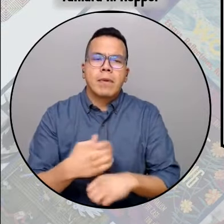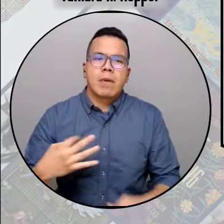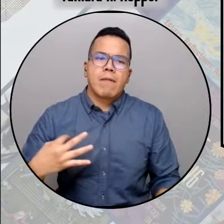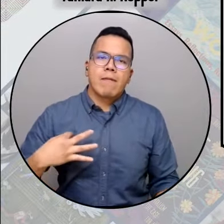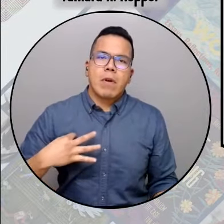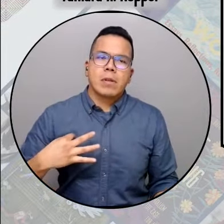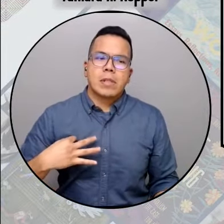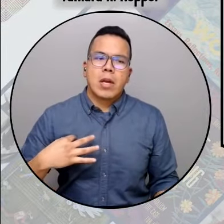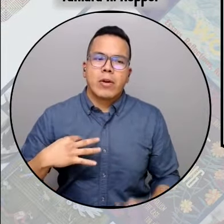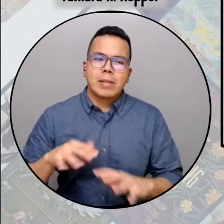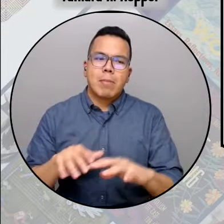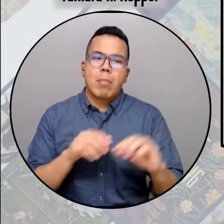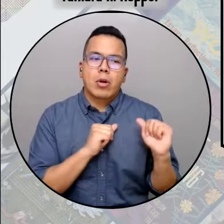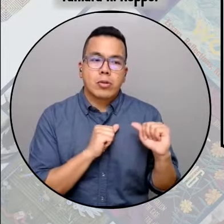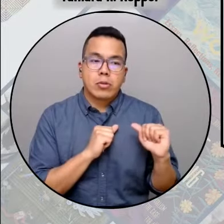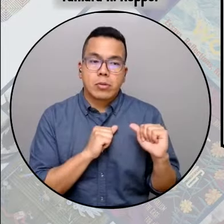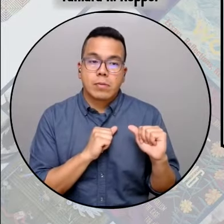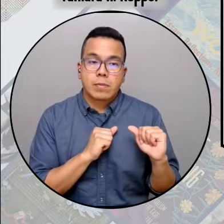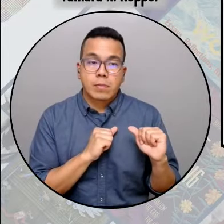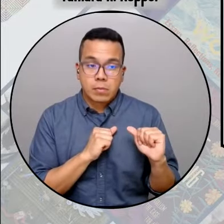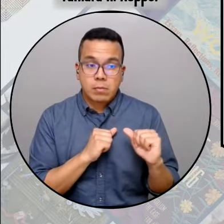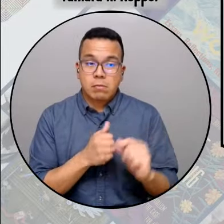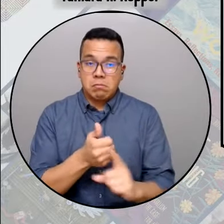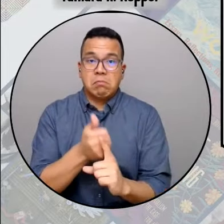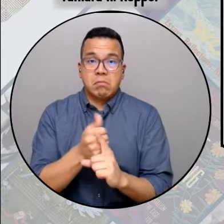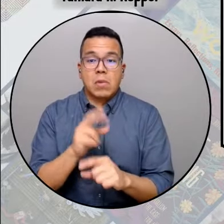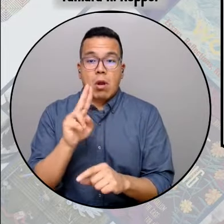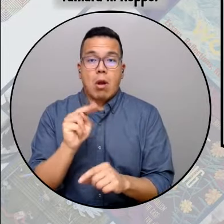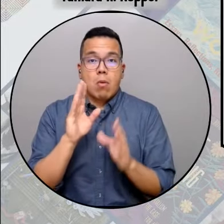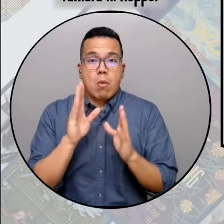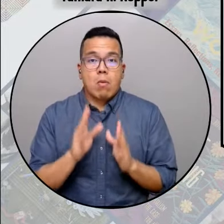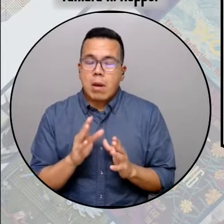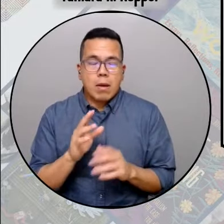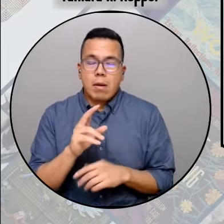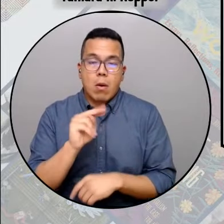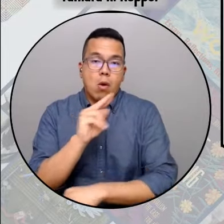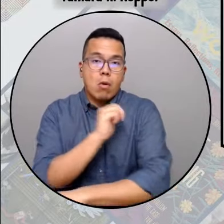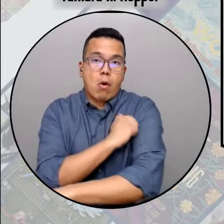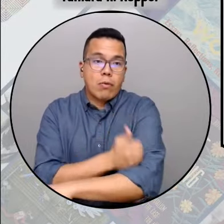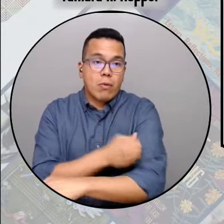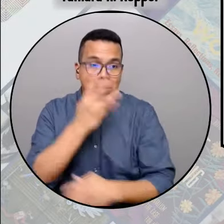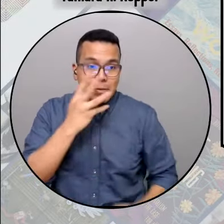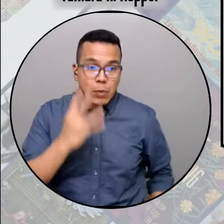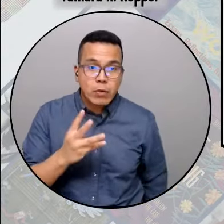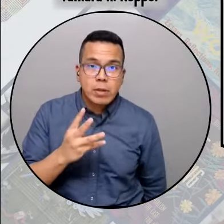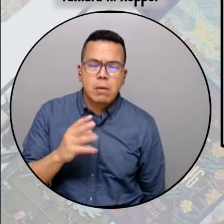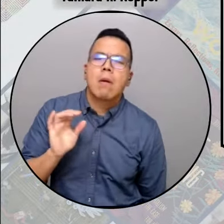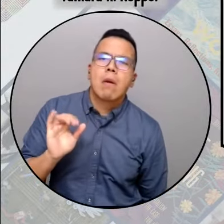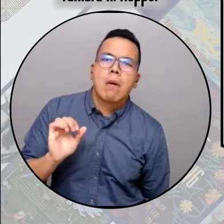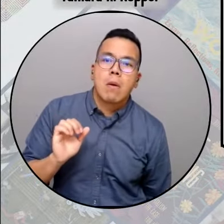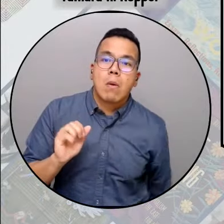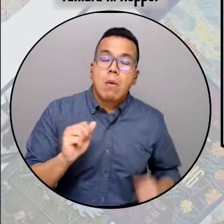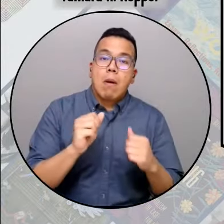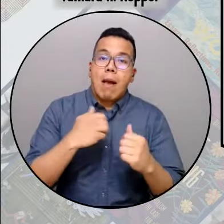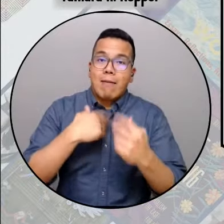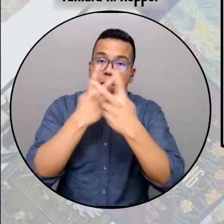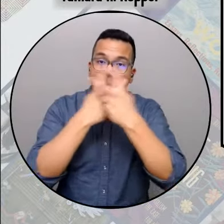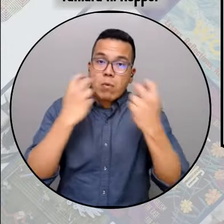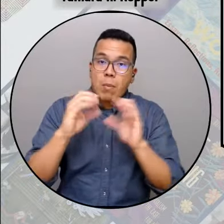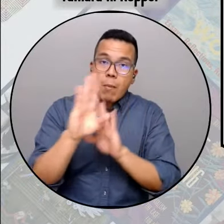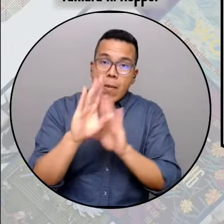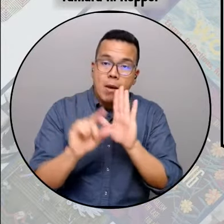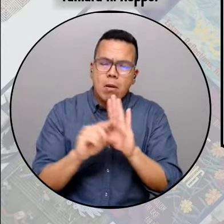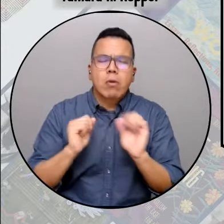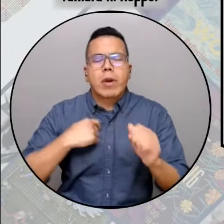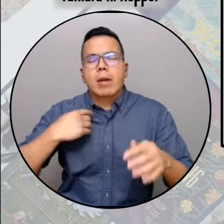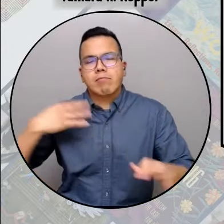without criminal records who can kind of voluntarily depart. But, you know, this is also something where we want to think about, this was used